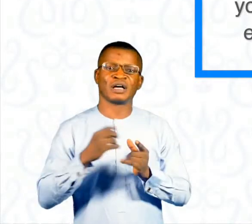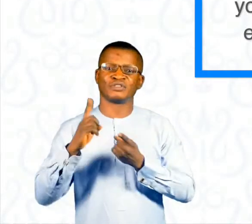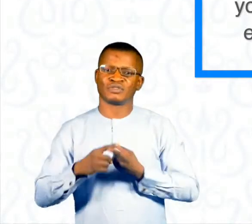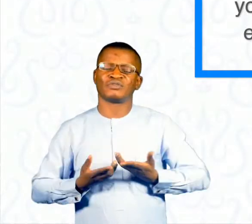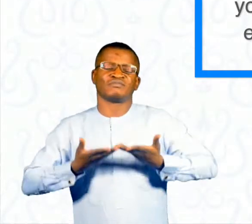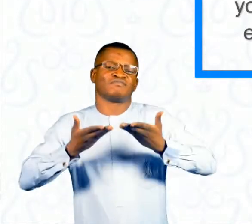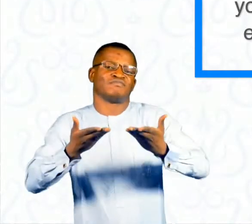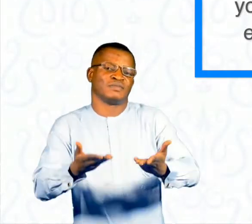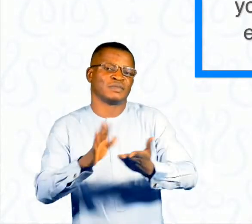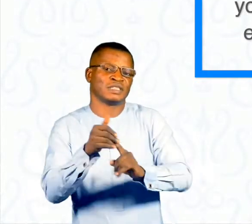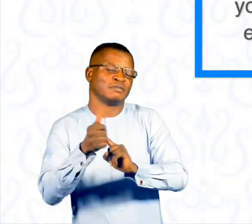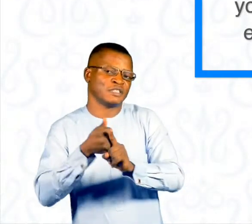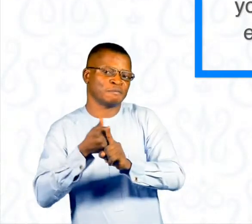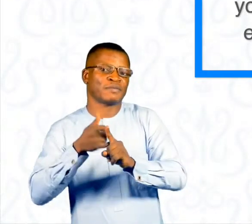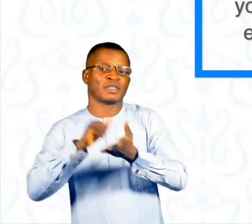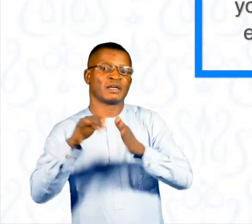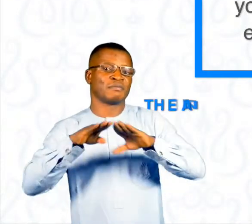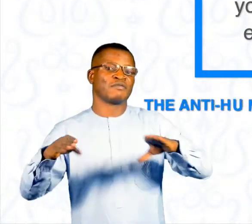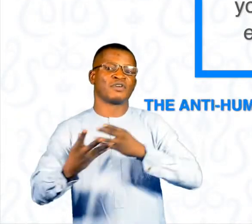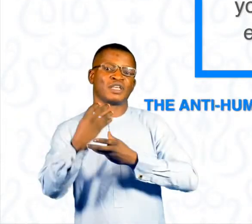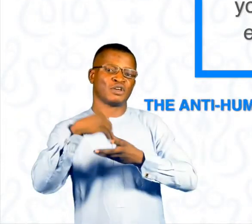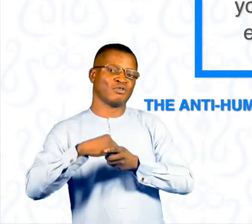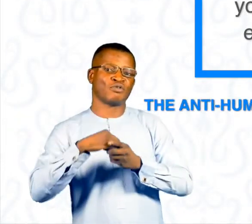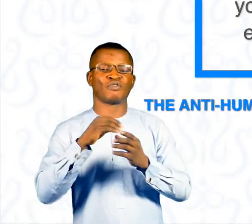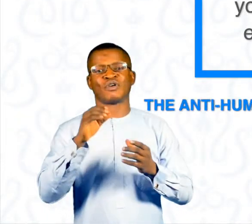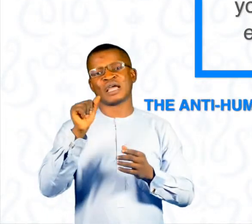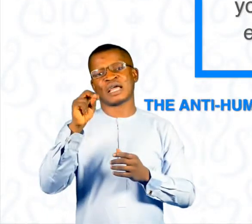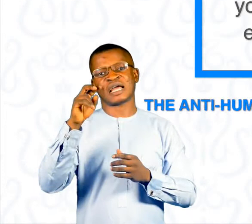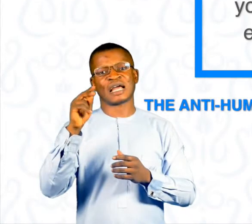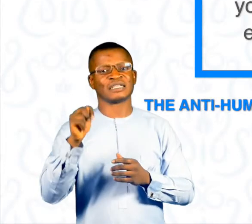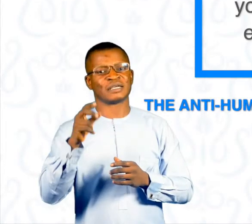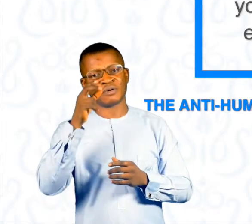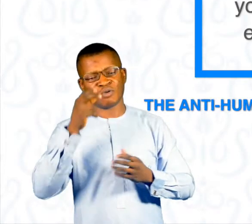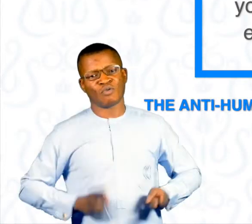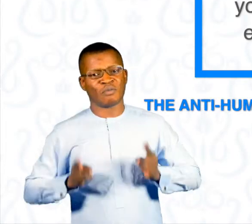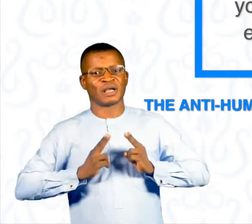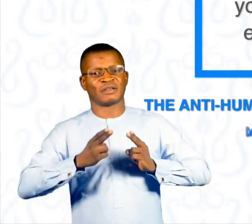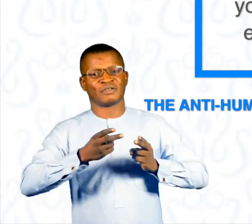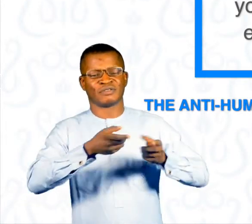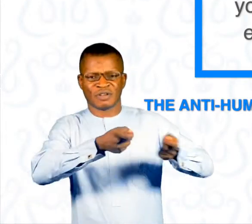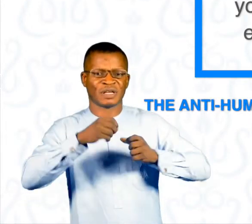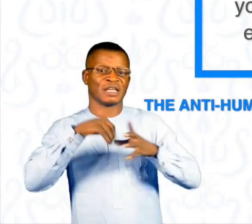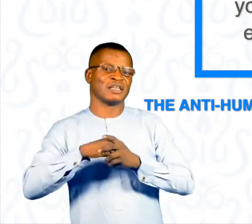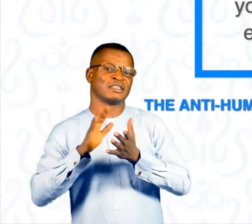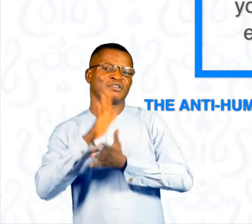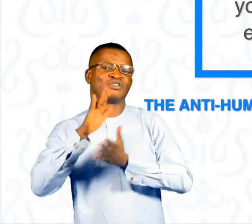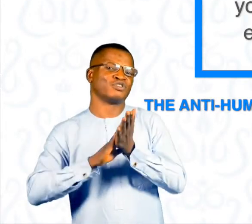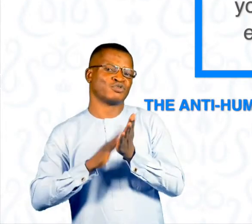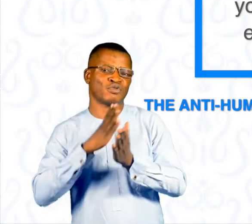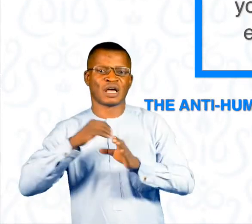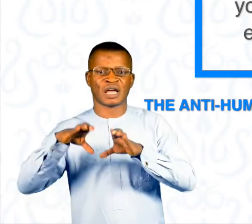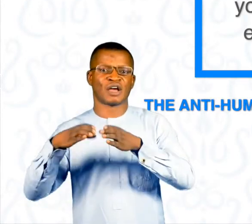also express themselves in a peer group. Such platforms include the Anti-Human Trafficking Vanguard in secondary schools